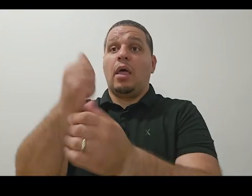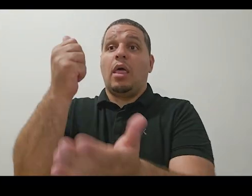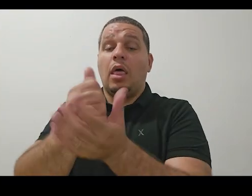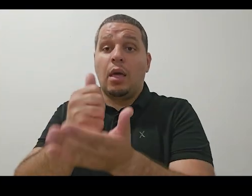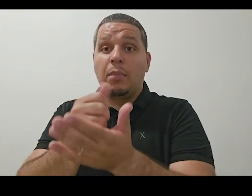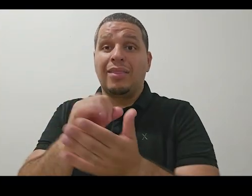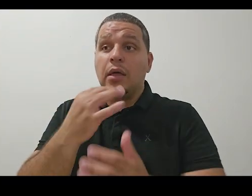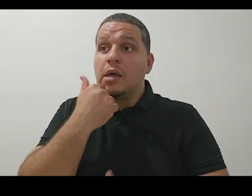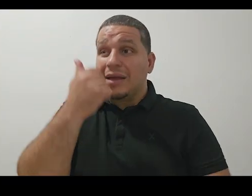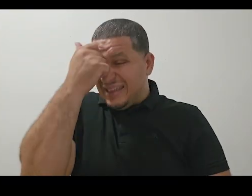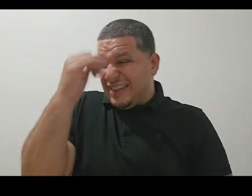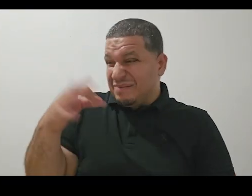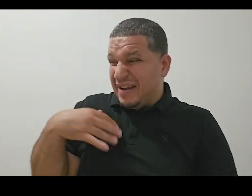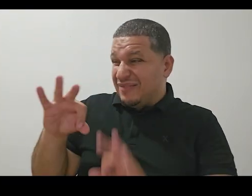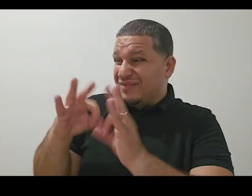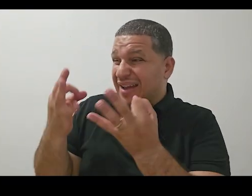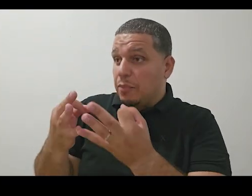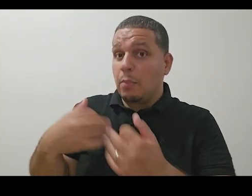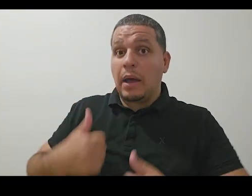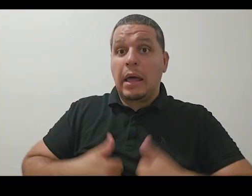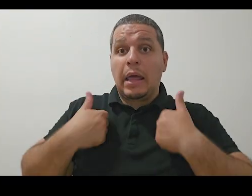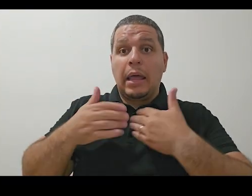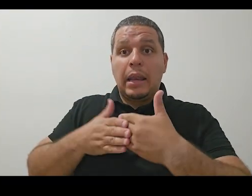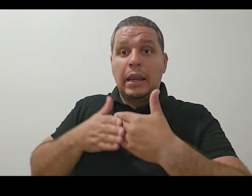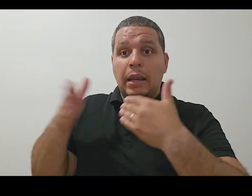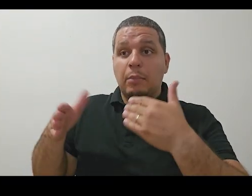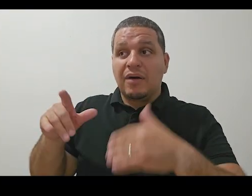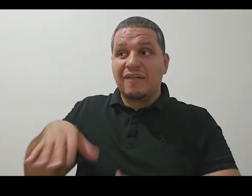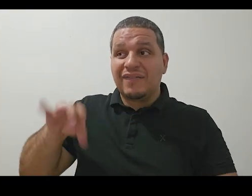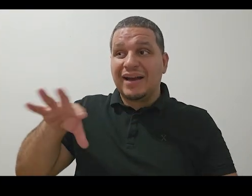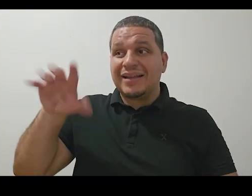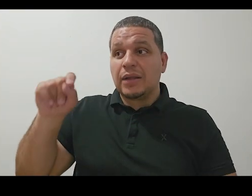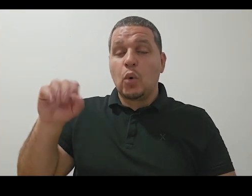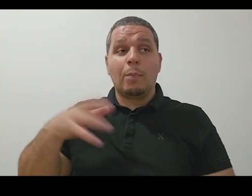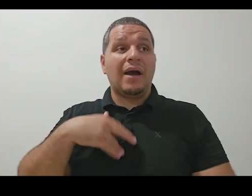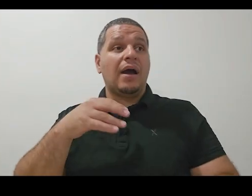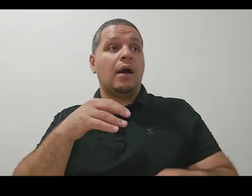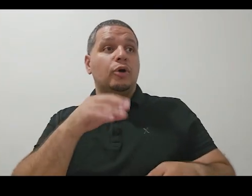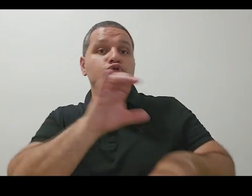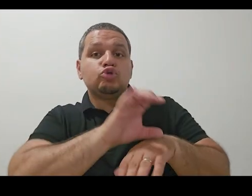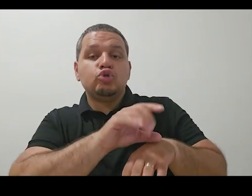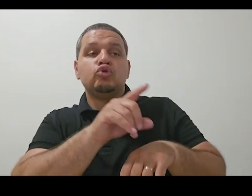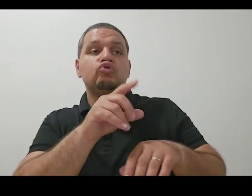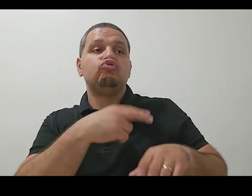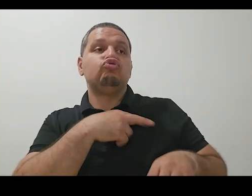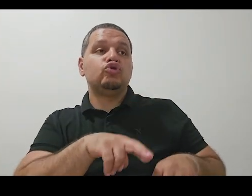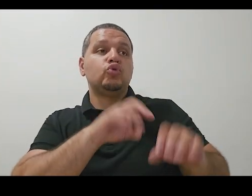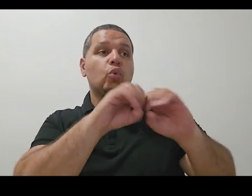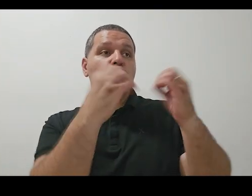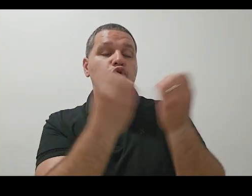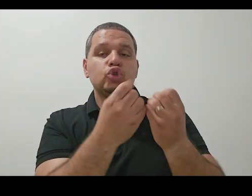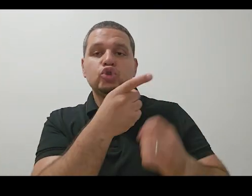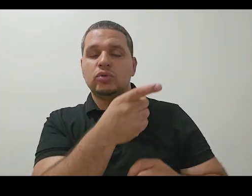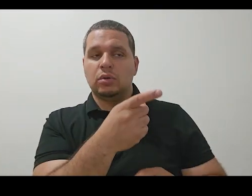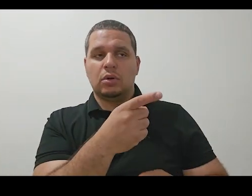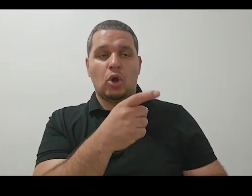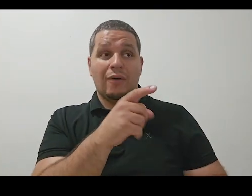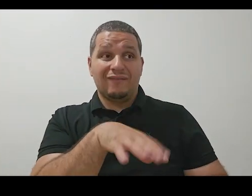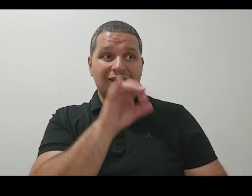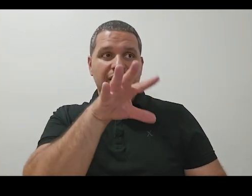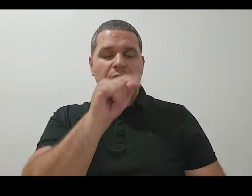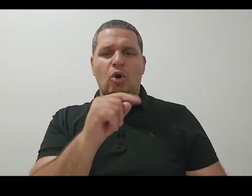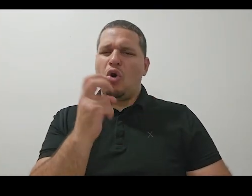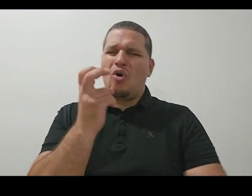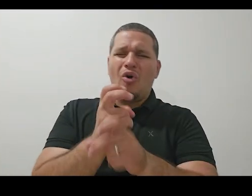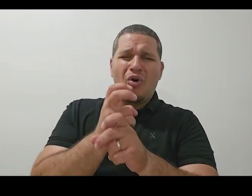one of my family members or neighbors find out about it. Or my religious organization. It is so hard. It